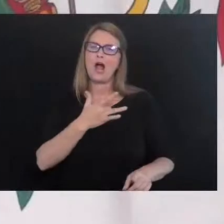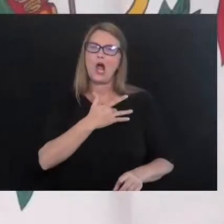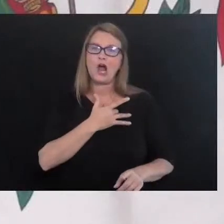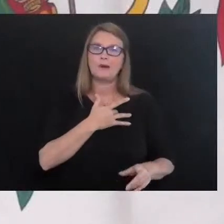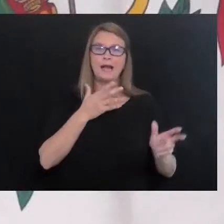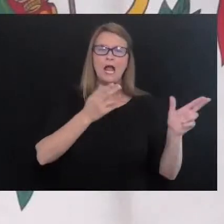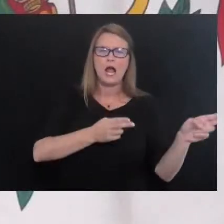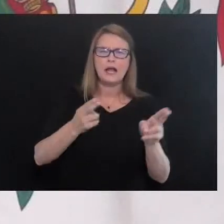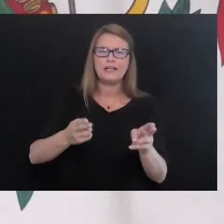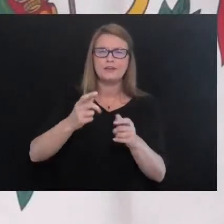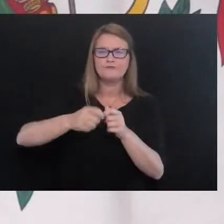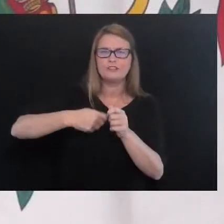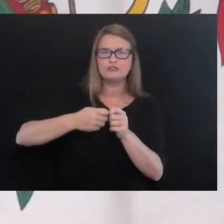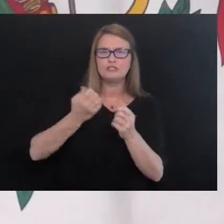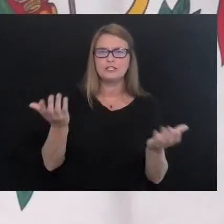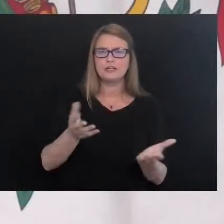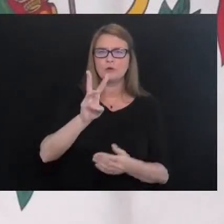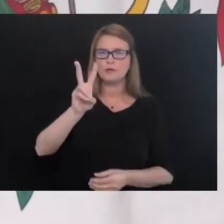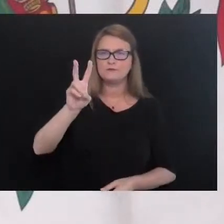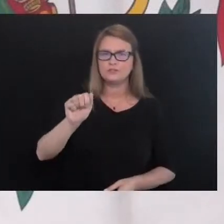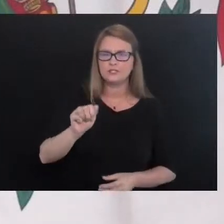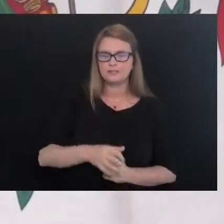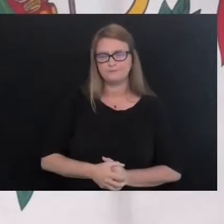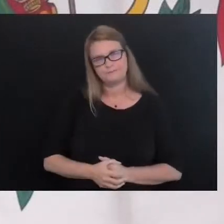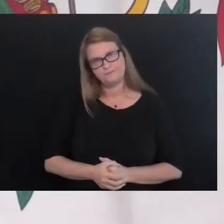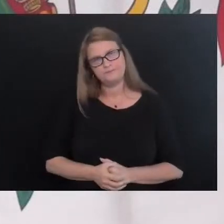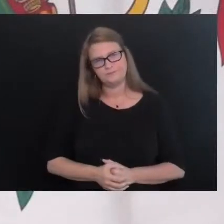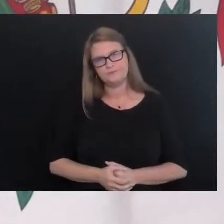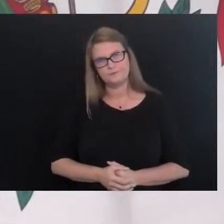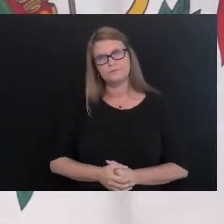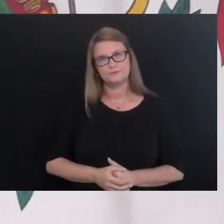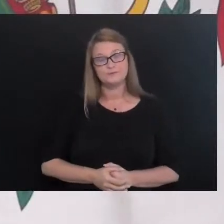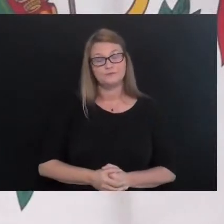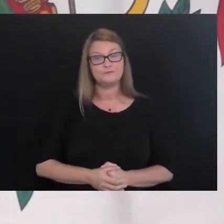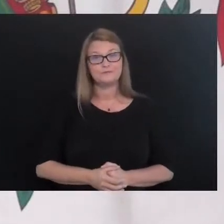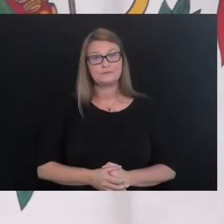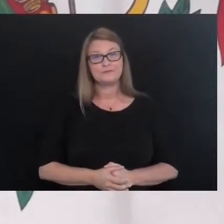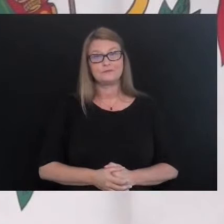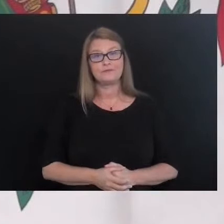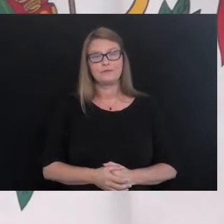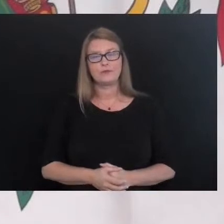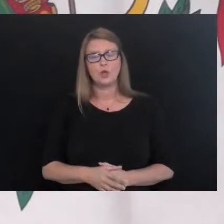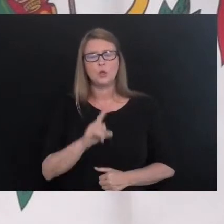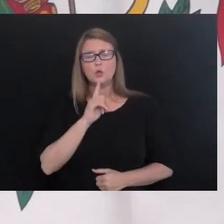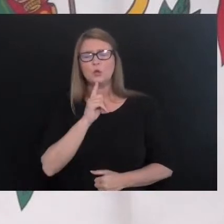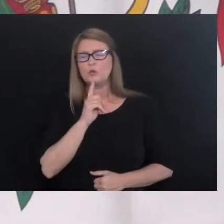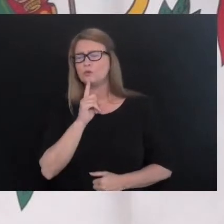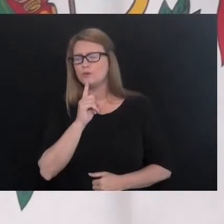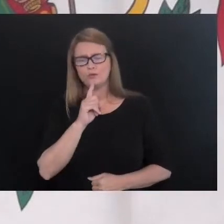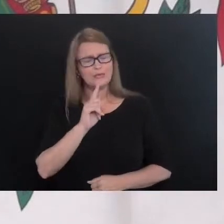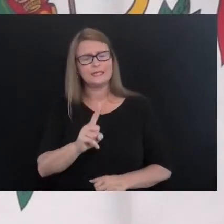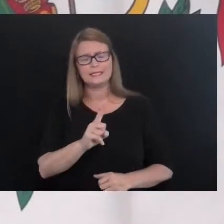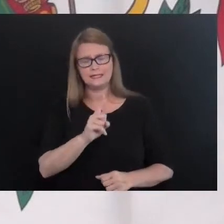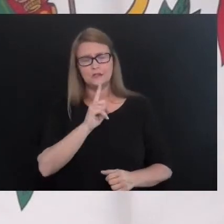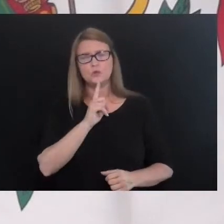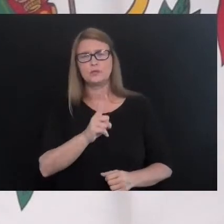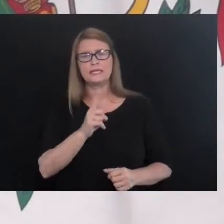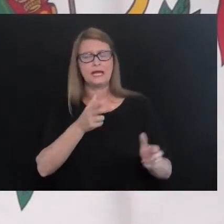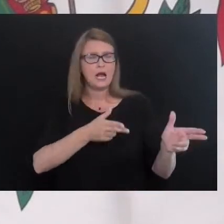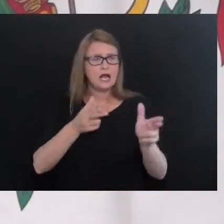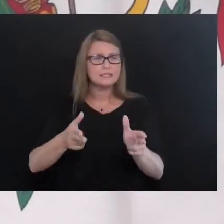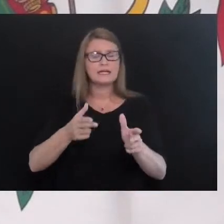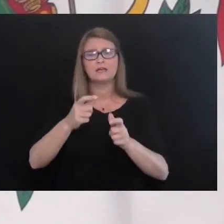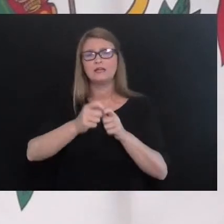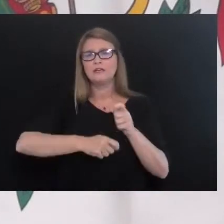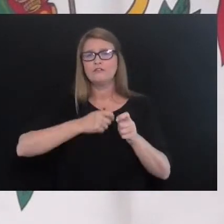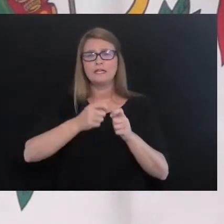and fishing in West Virginia, it'll touch your soul. It's absolutely, it's an